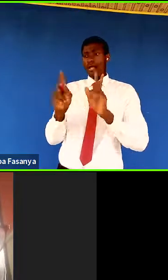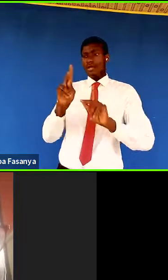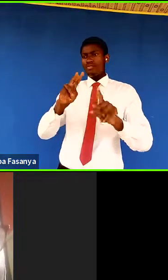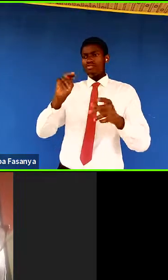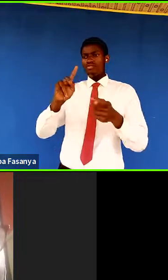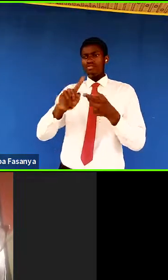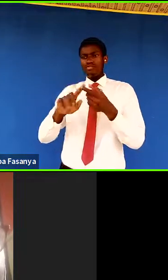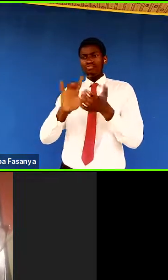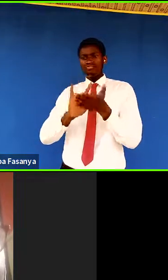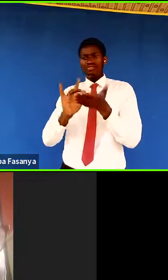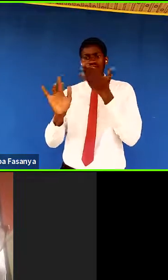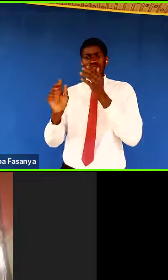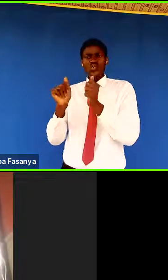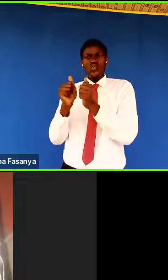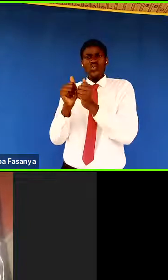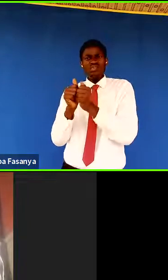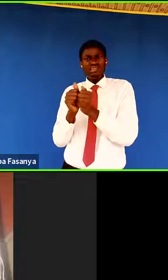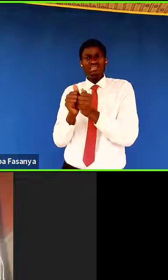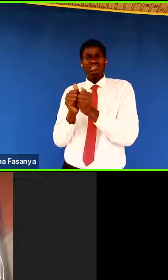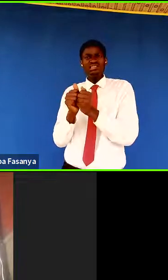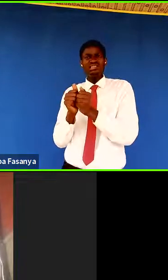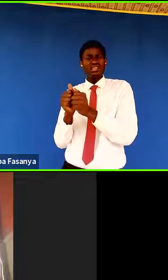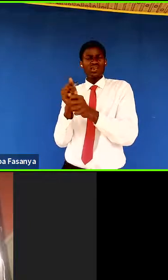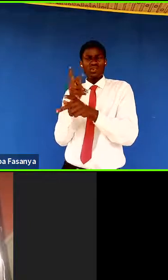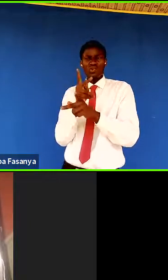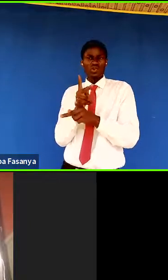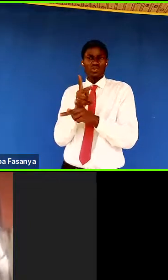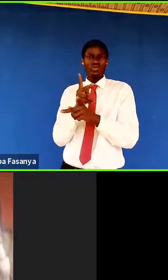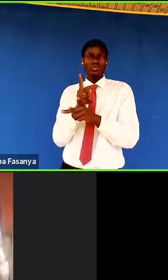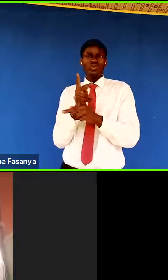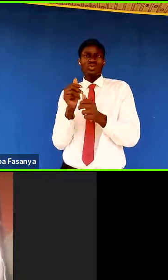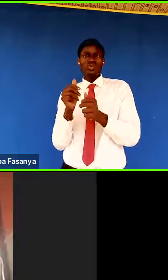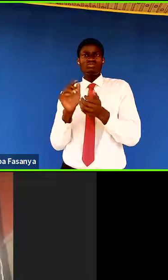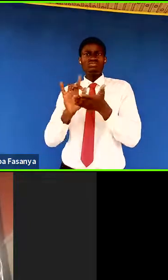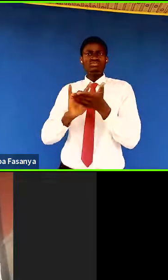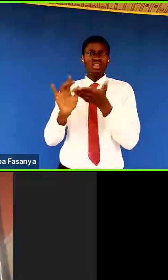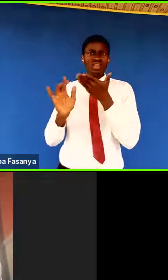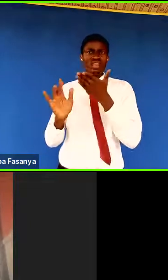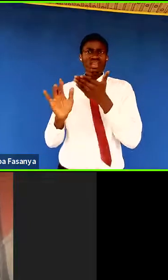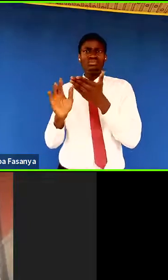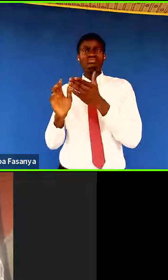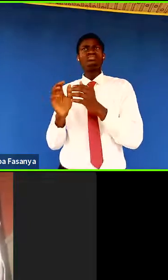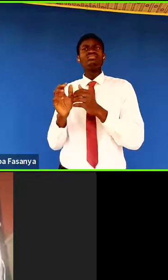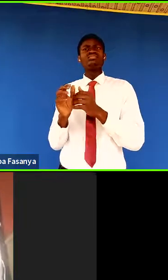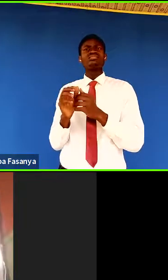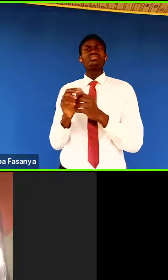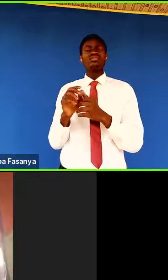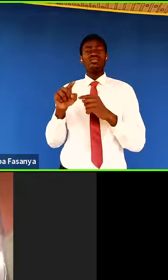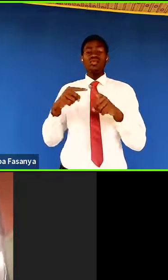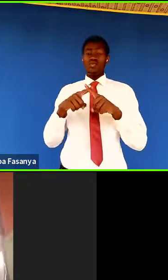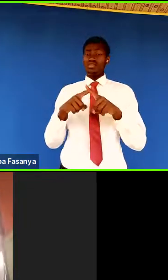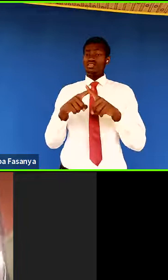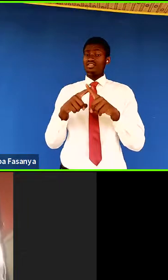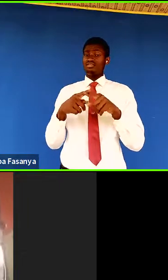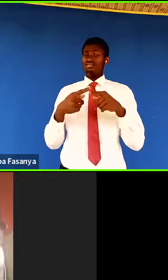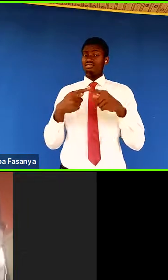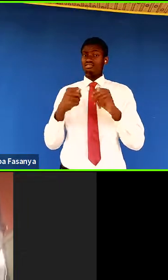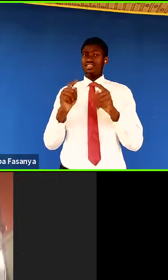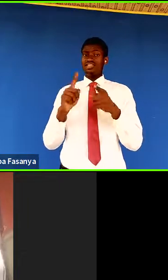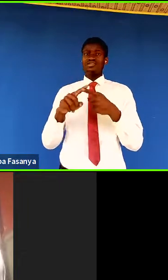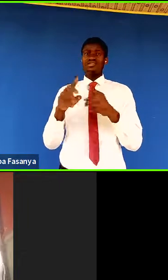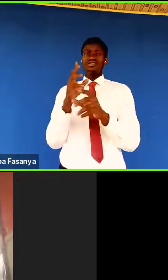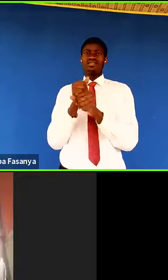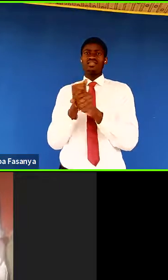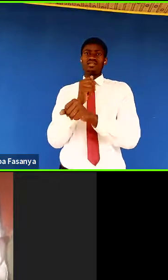they're trying to get pregnant? All right, so whilst we were talking, I've already mentioned a few though. We've